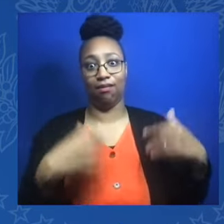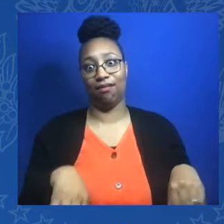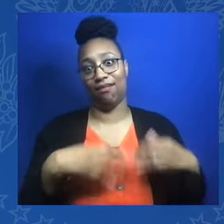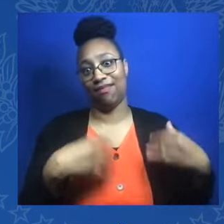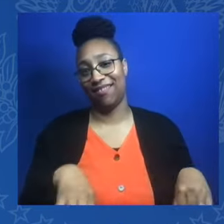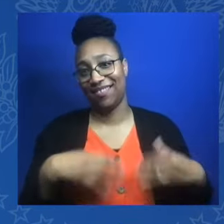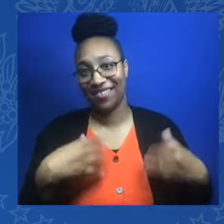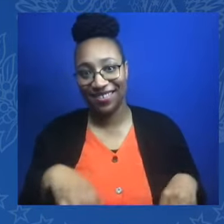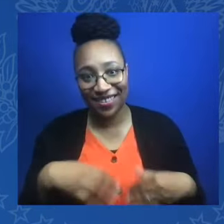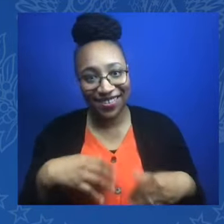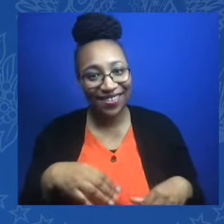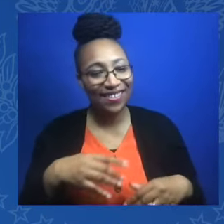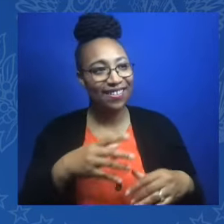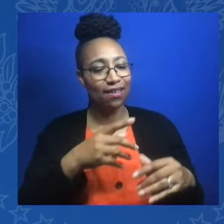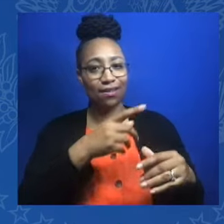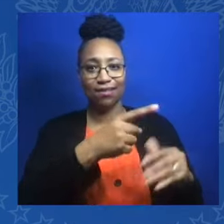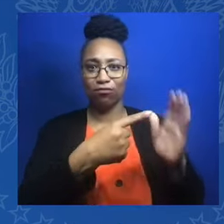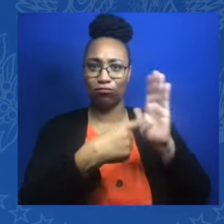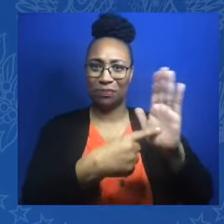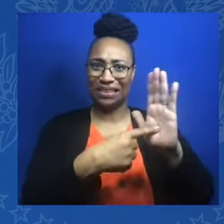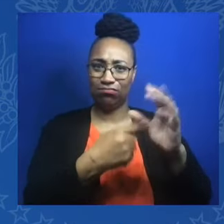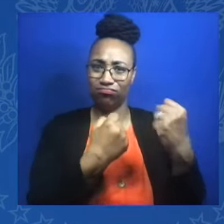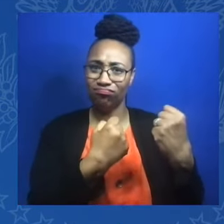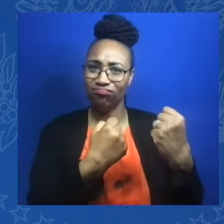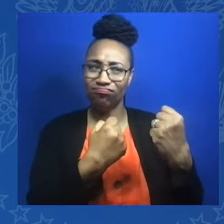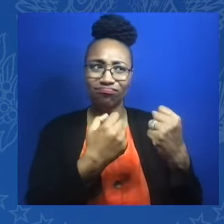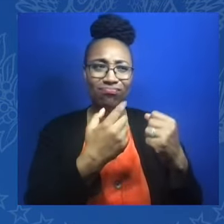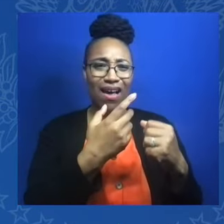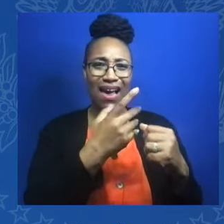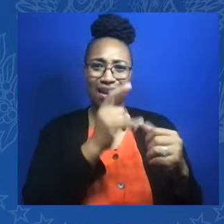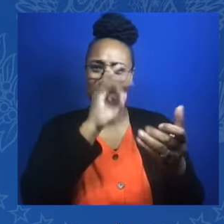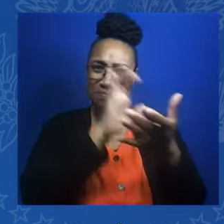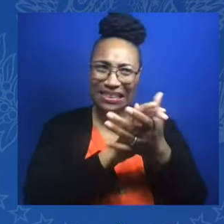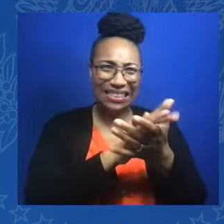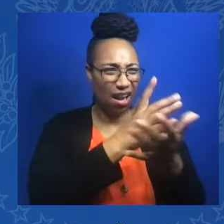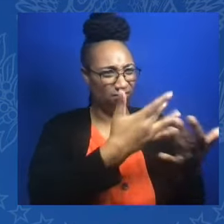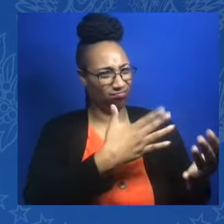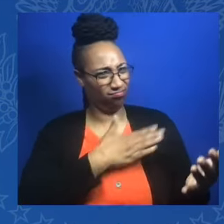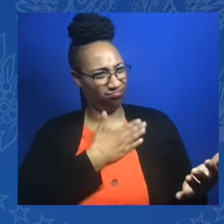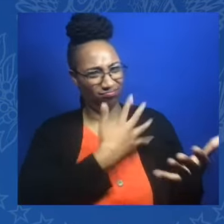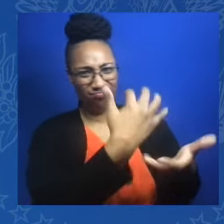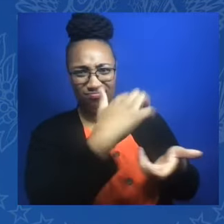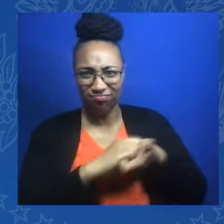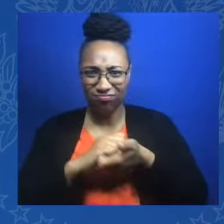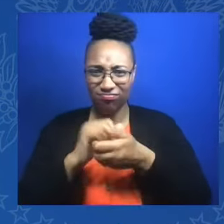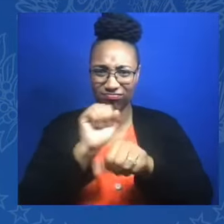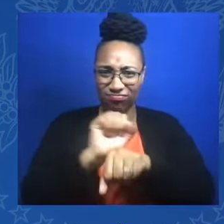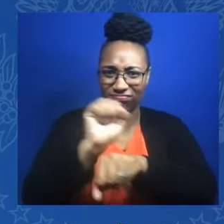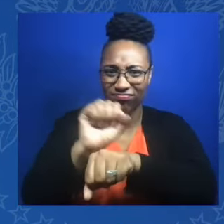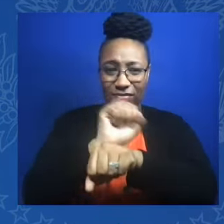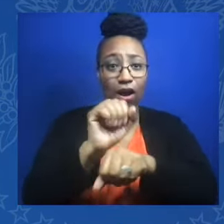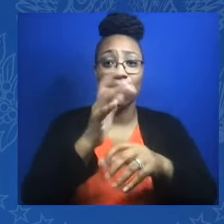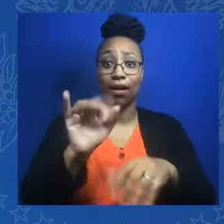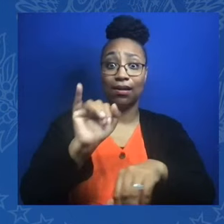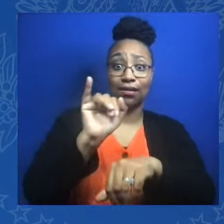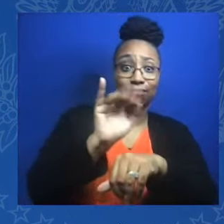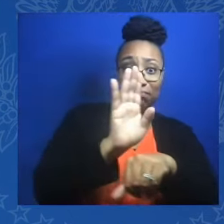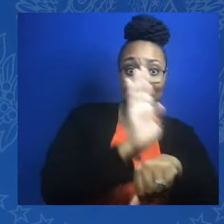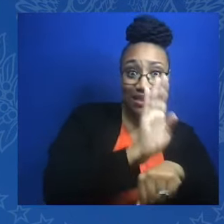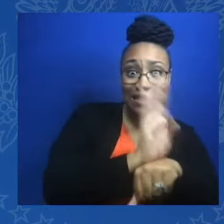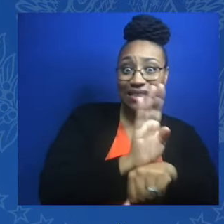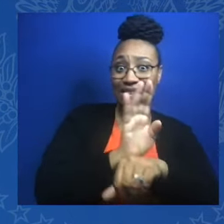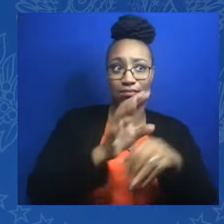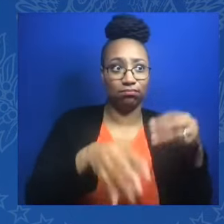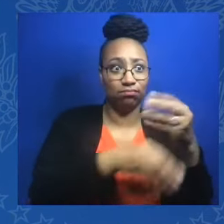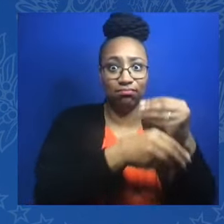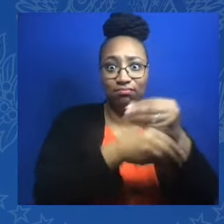to increase the strength of our industrial bases, making sure the products manufactured in North America are not only manufactured, but